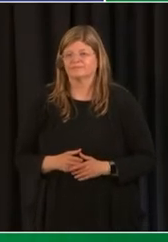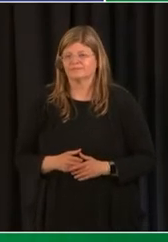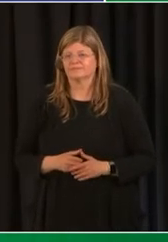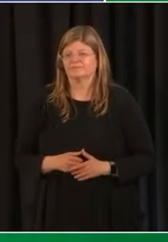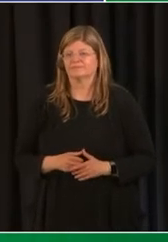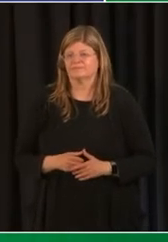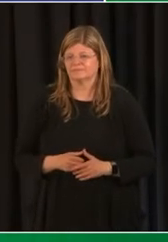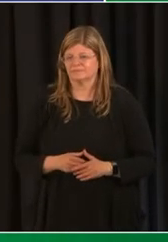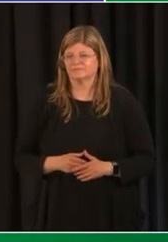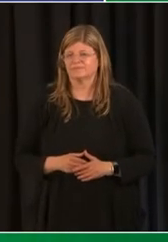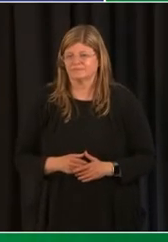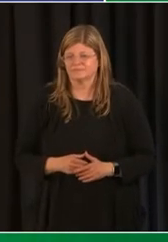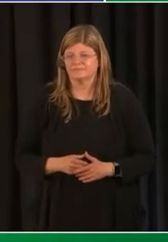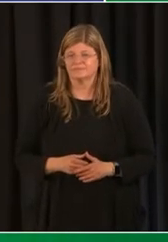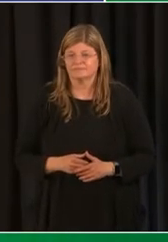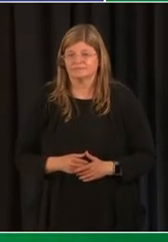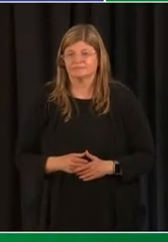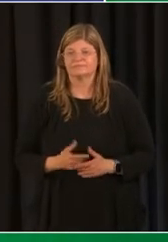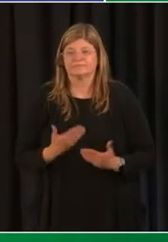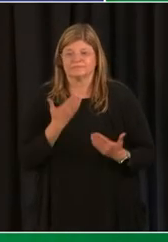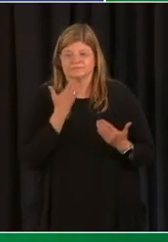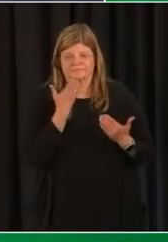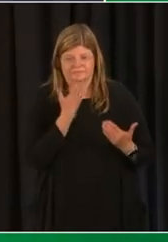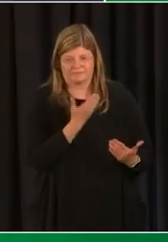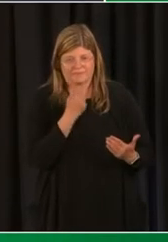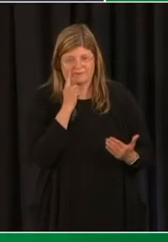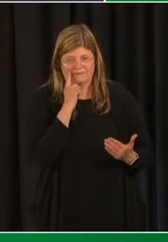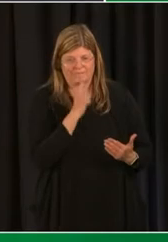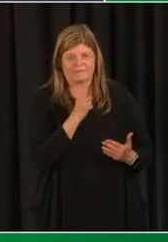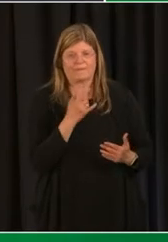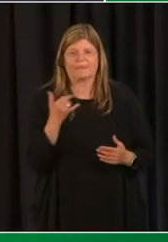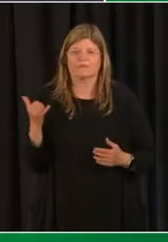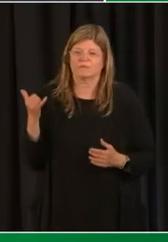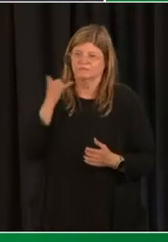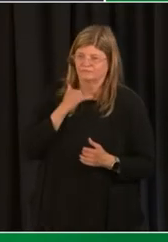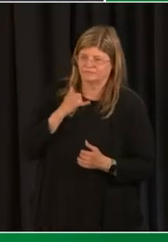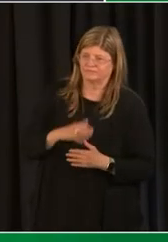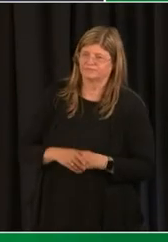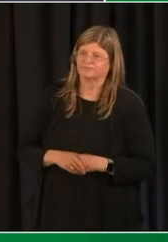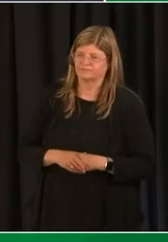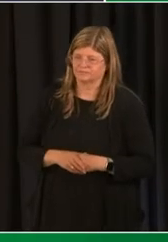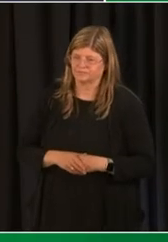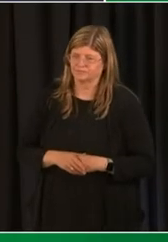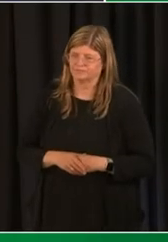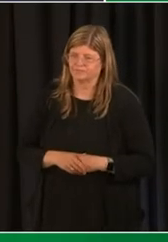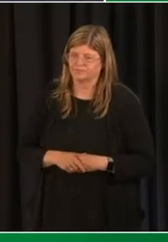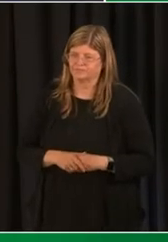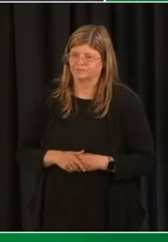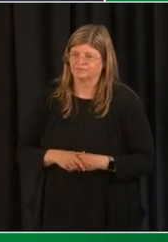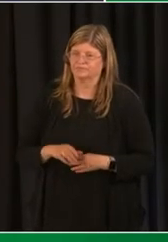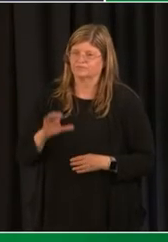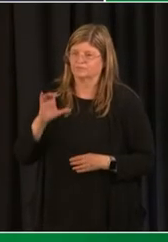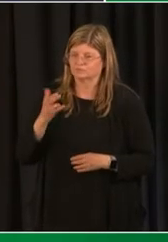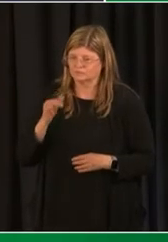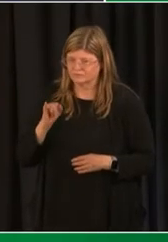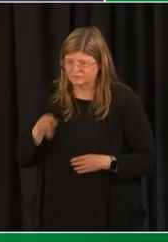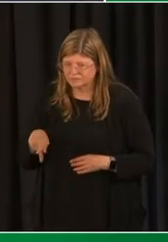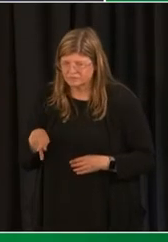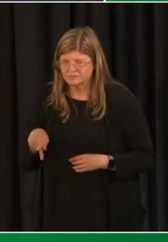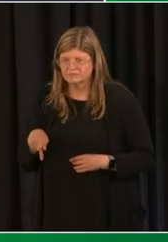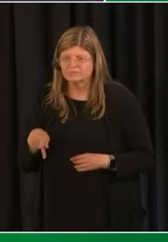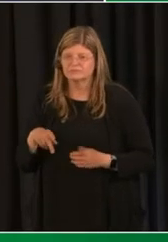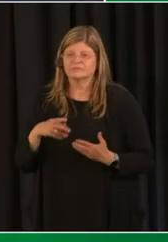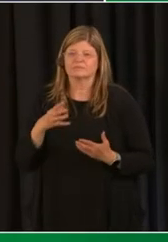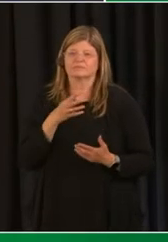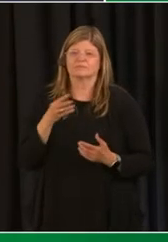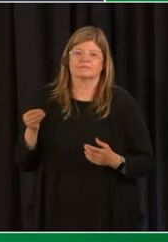Great. So Richard, thank you for calling in. Thank you for sharing that. Another question actually about CHAP as well, Director.